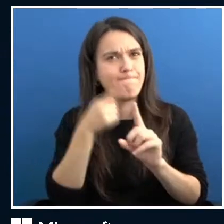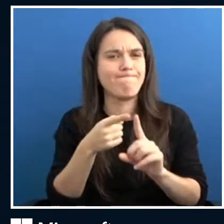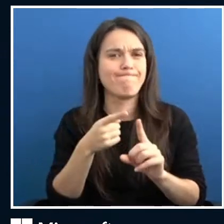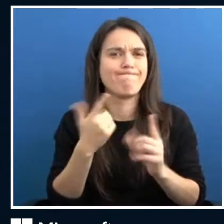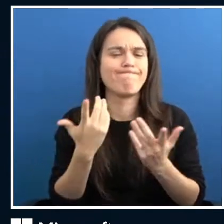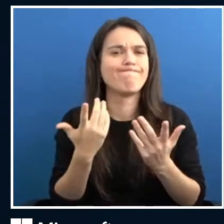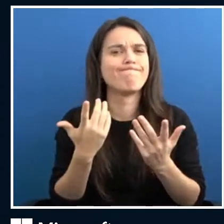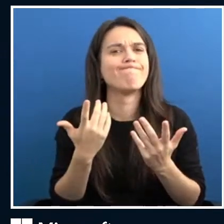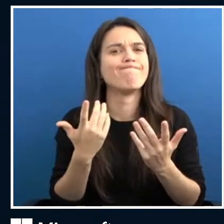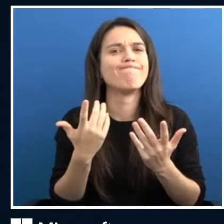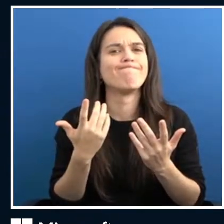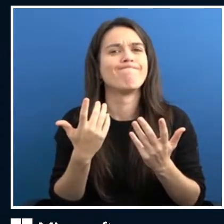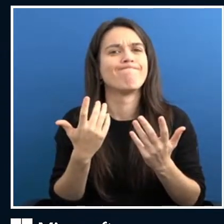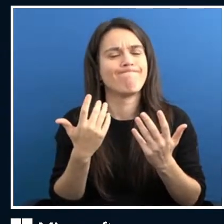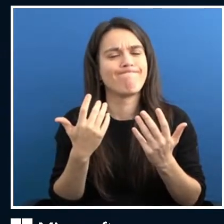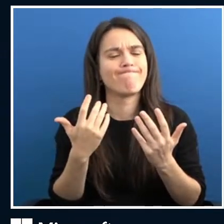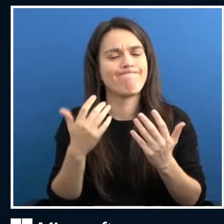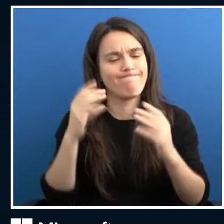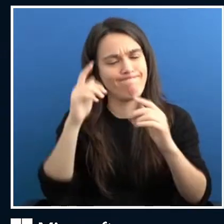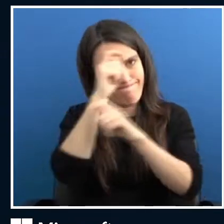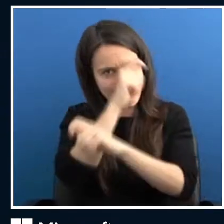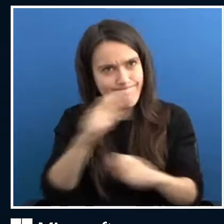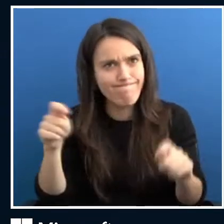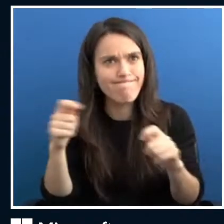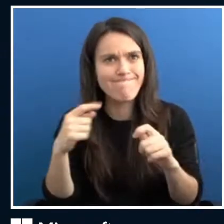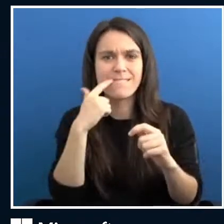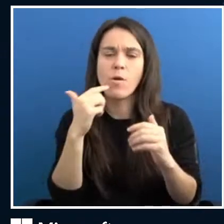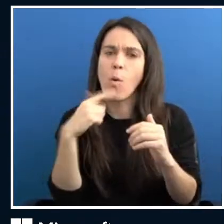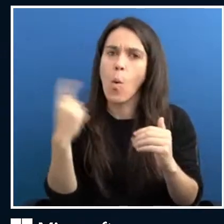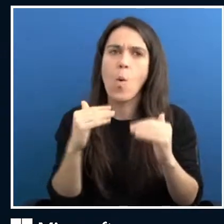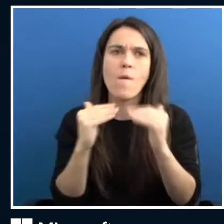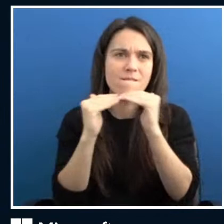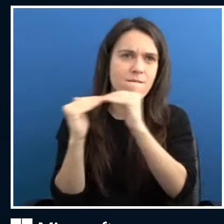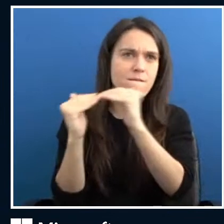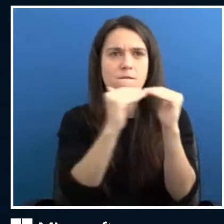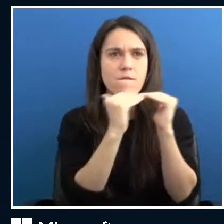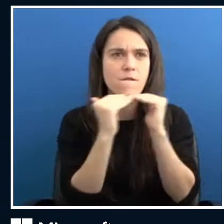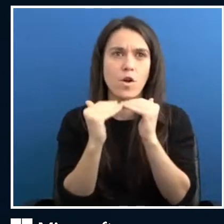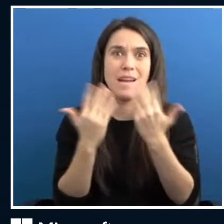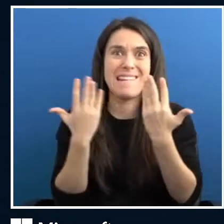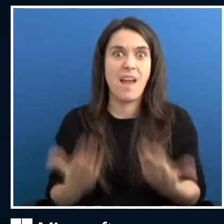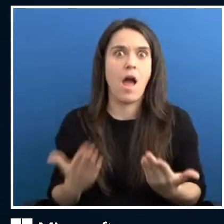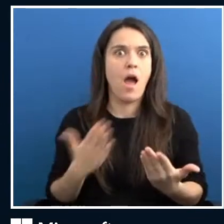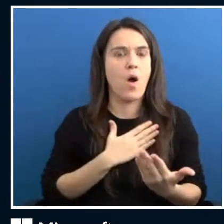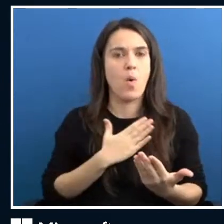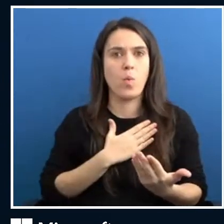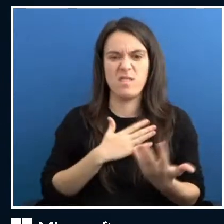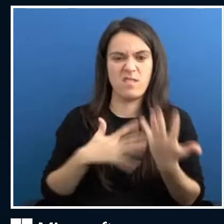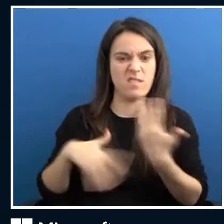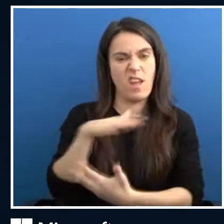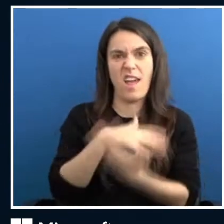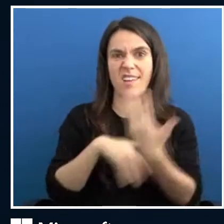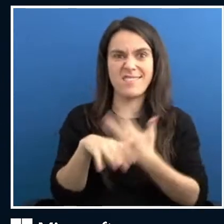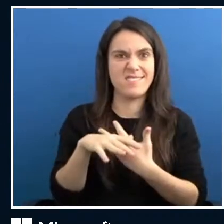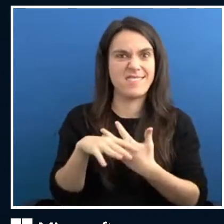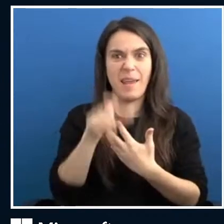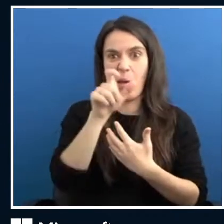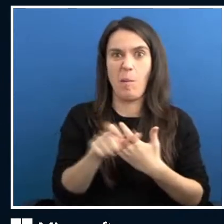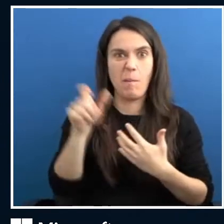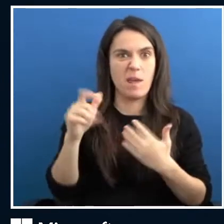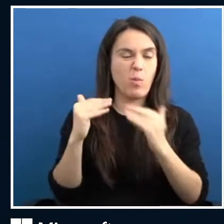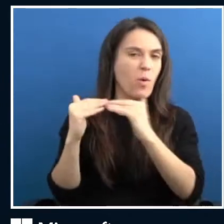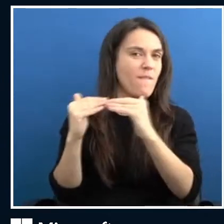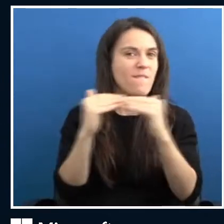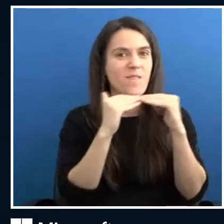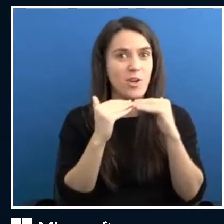AI systems should treat all people fairly. Well, we're not treating people fairly in society, and we are the data.